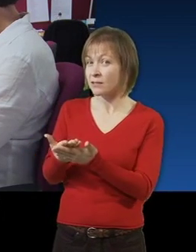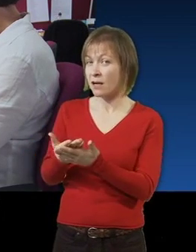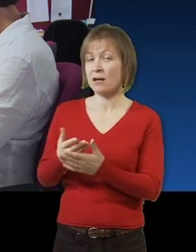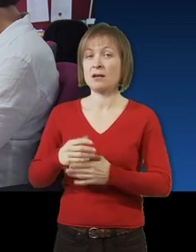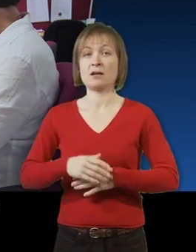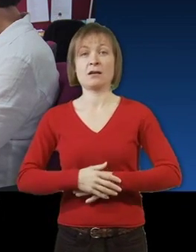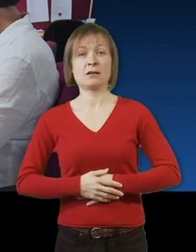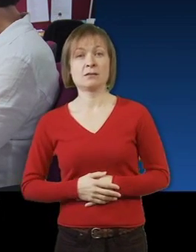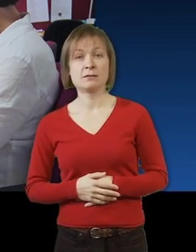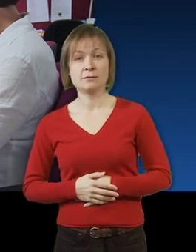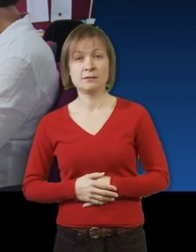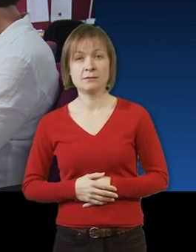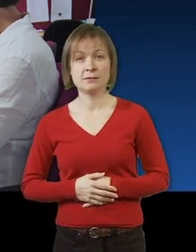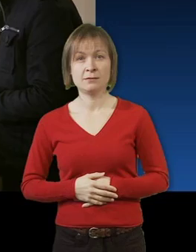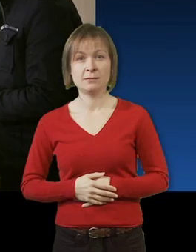one.